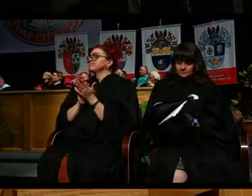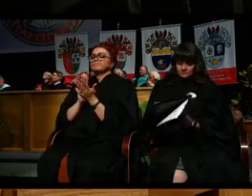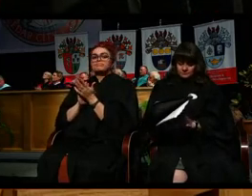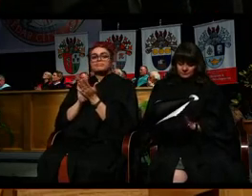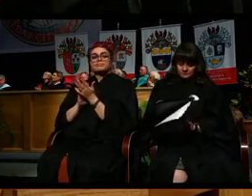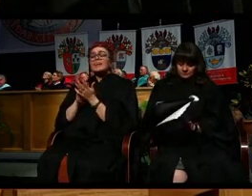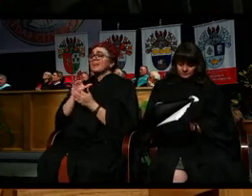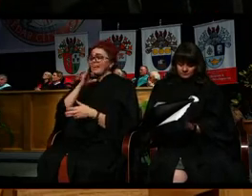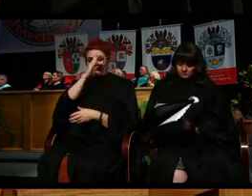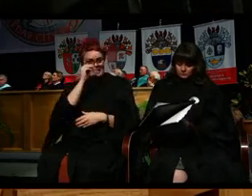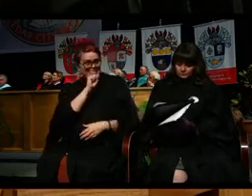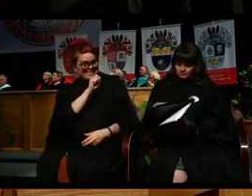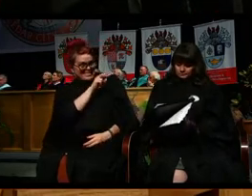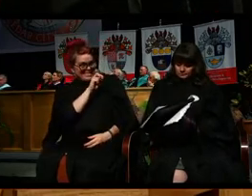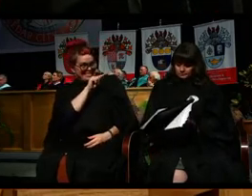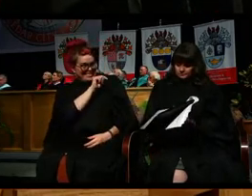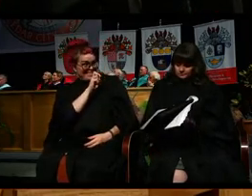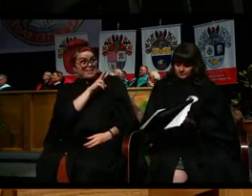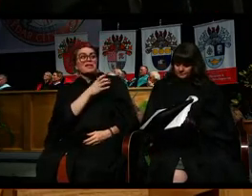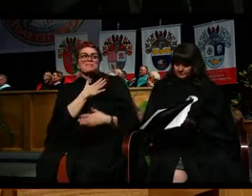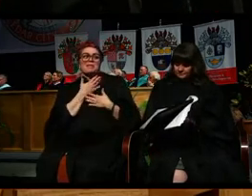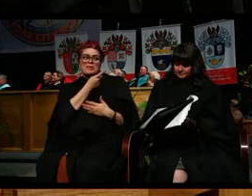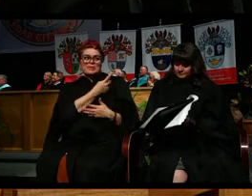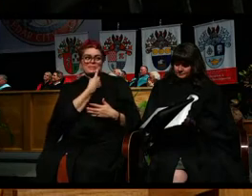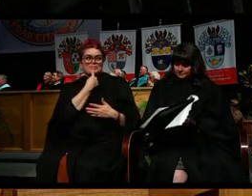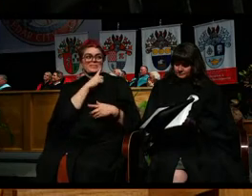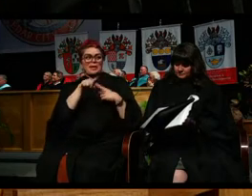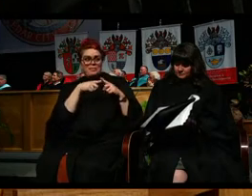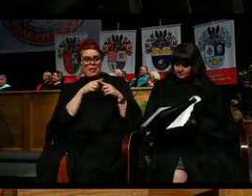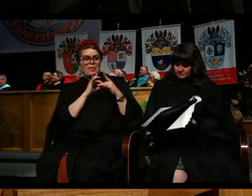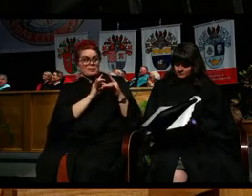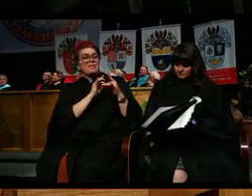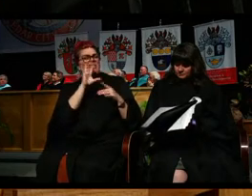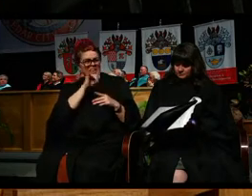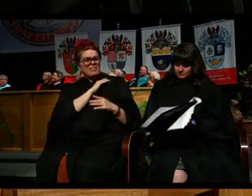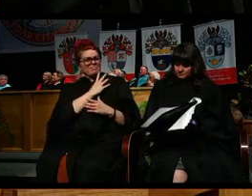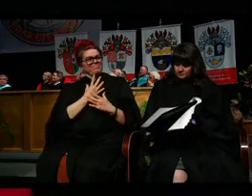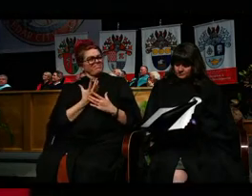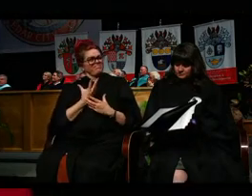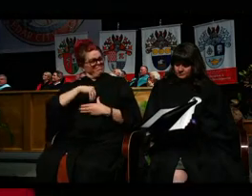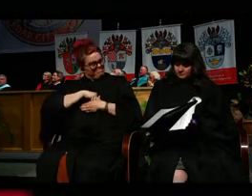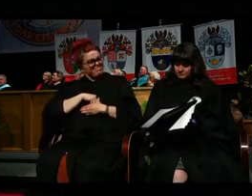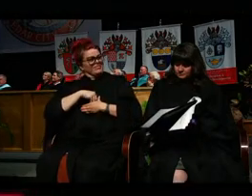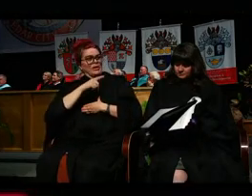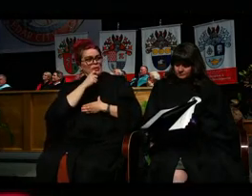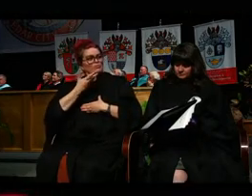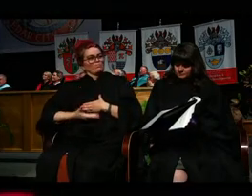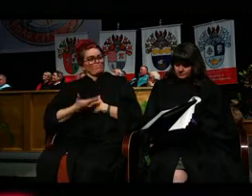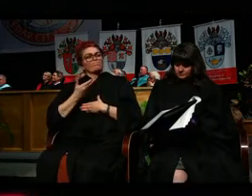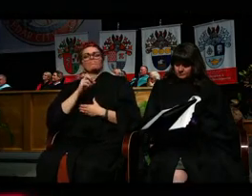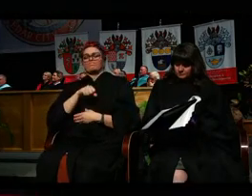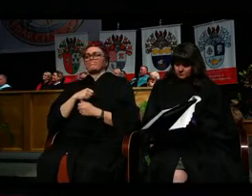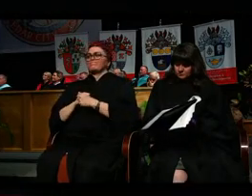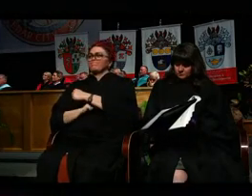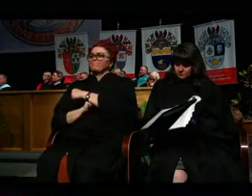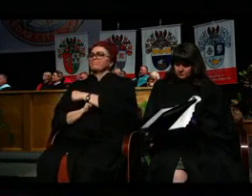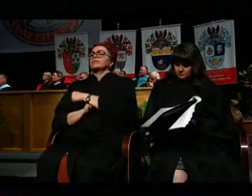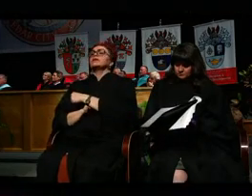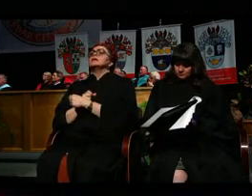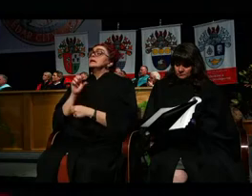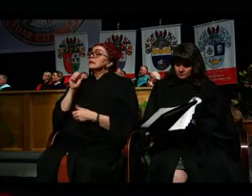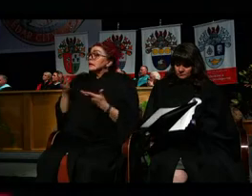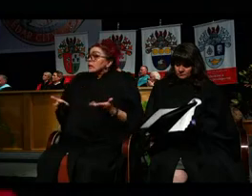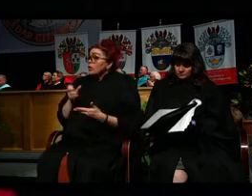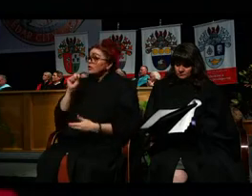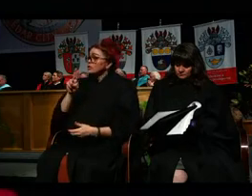And Steve, I'm glad you touched on relationships. That is at the core of who I am. At SUU, let's create a place where our faculty and